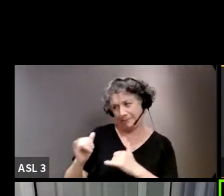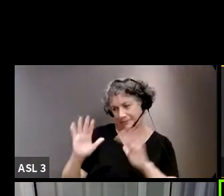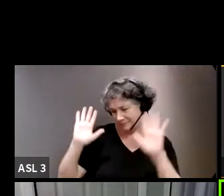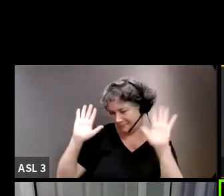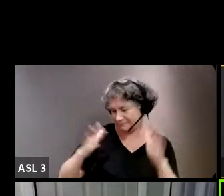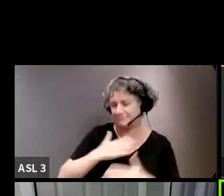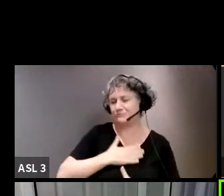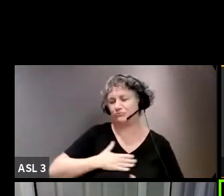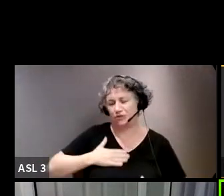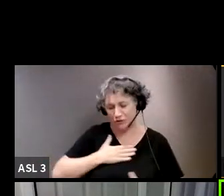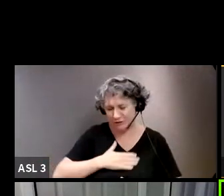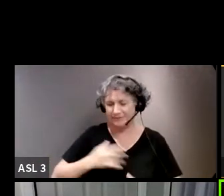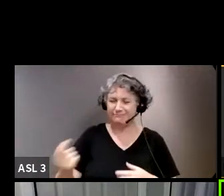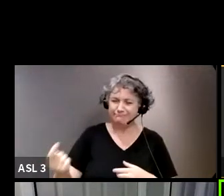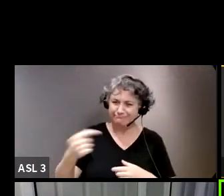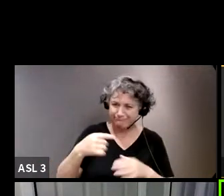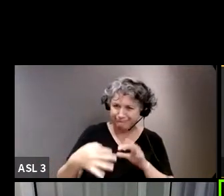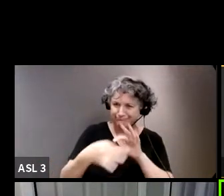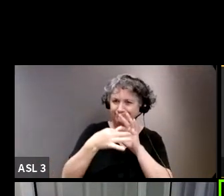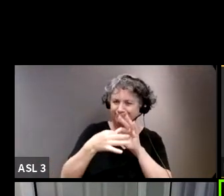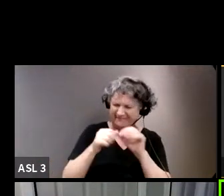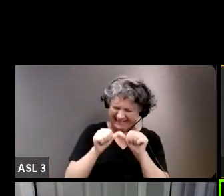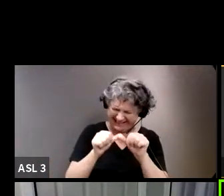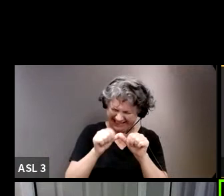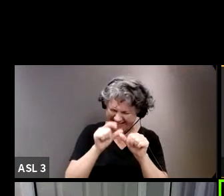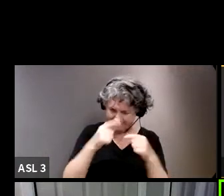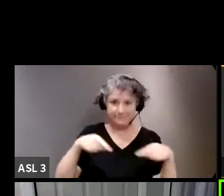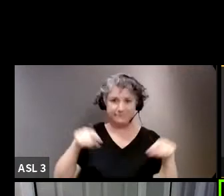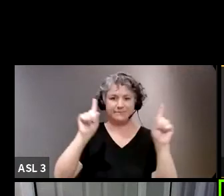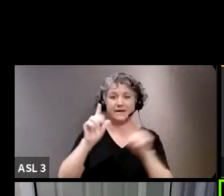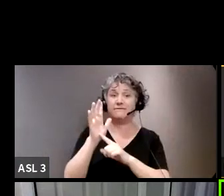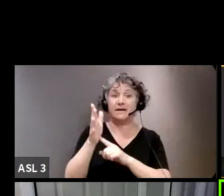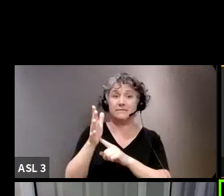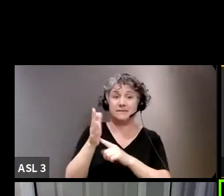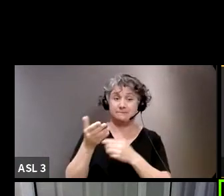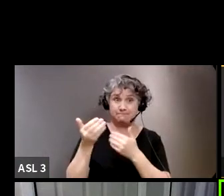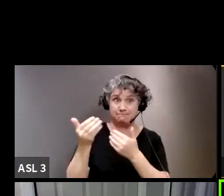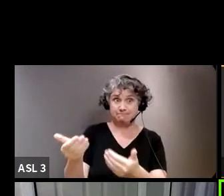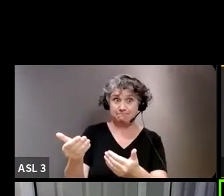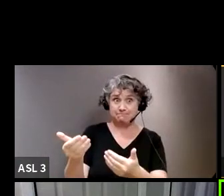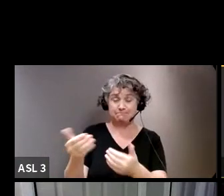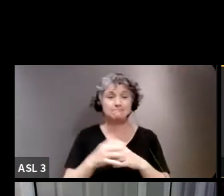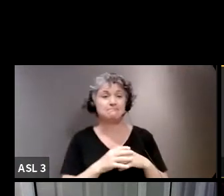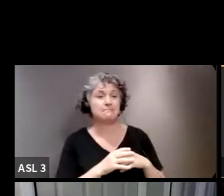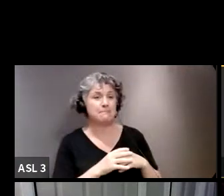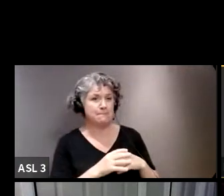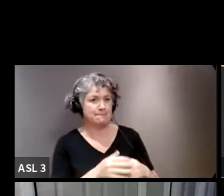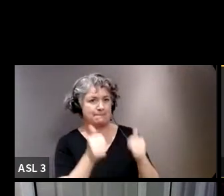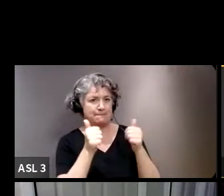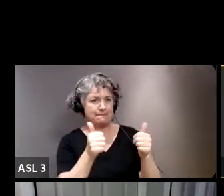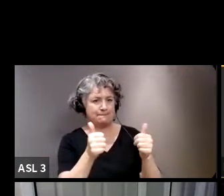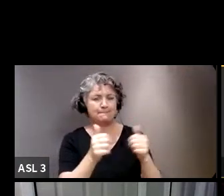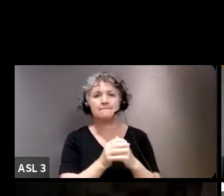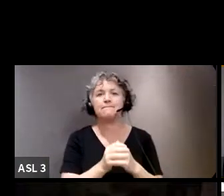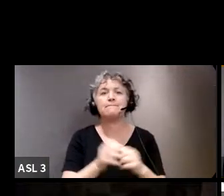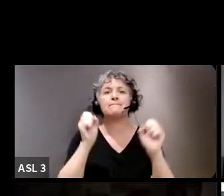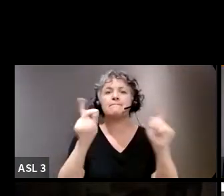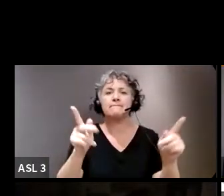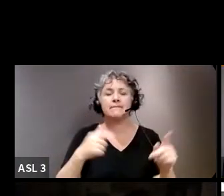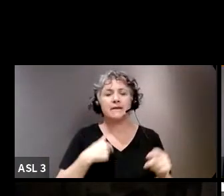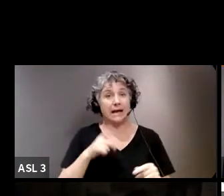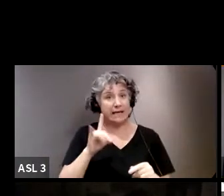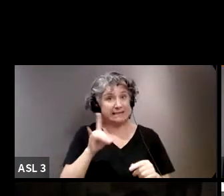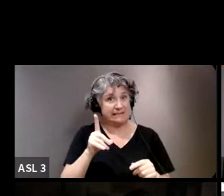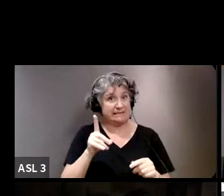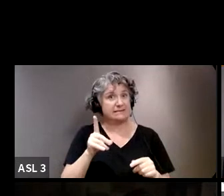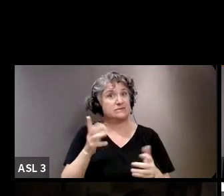really appreciate you may you were you kept at it and uh you have five minutes please proceed okay so i did also just